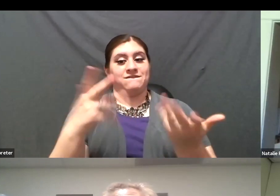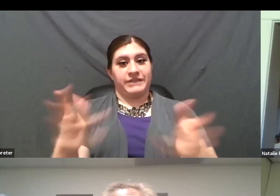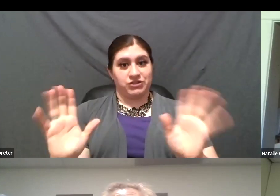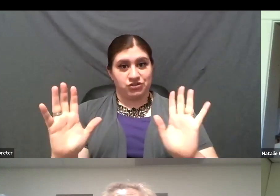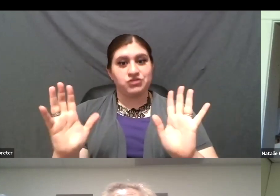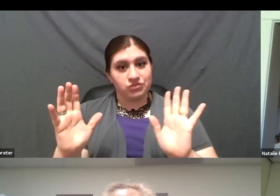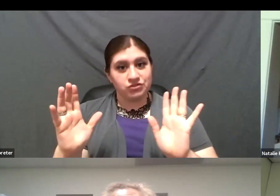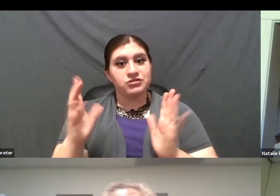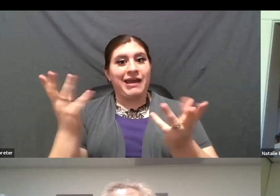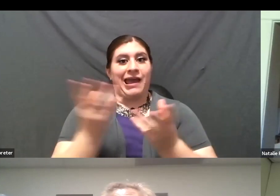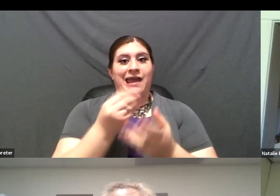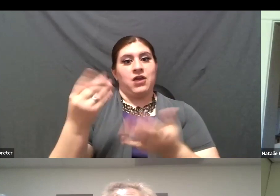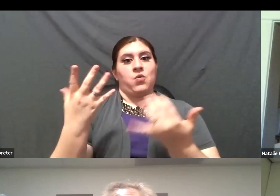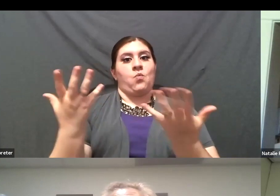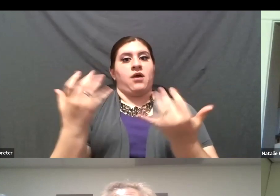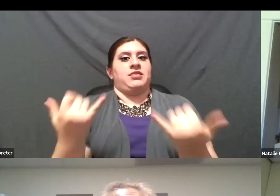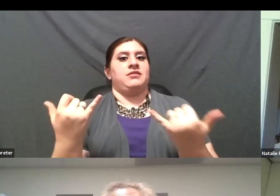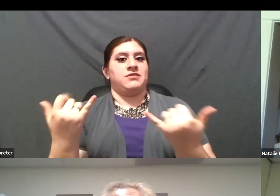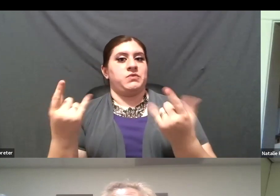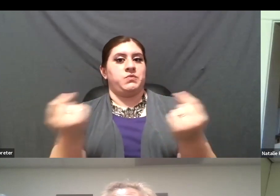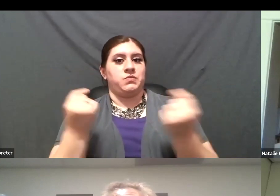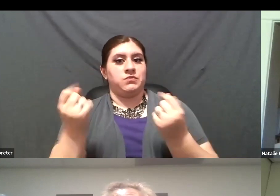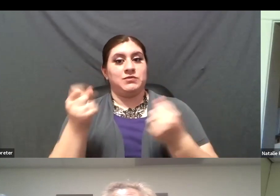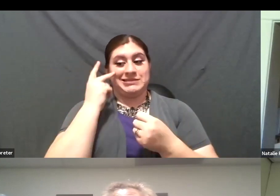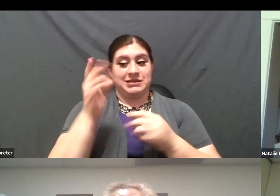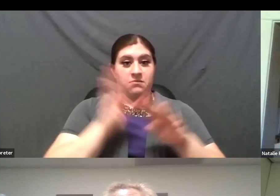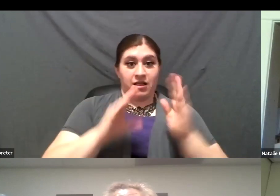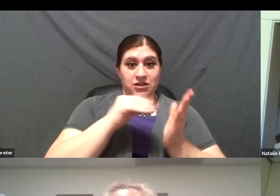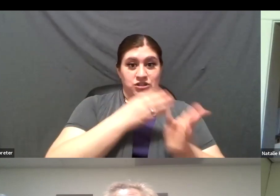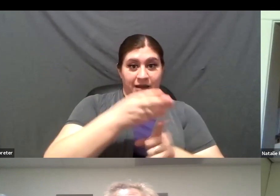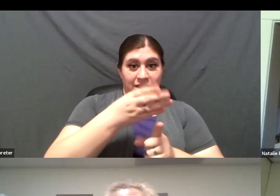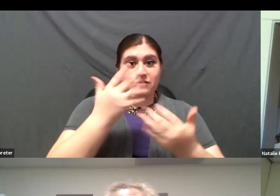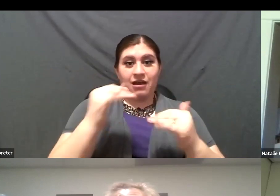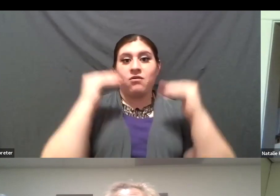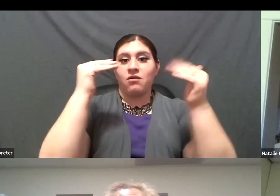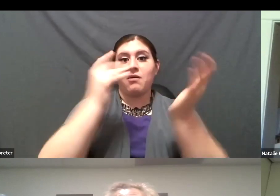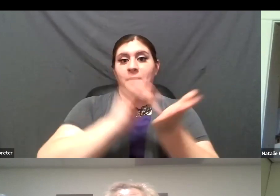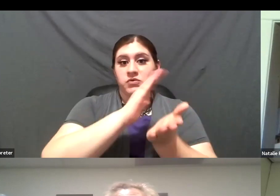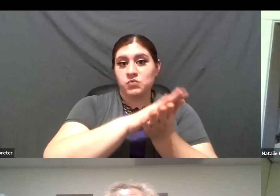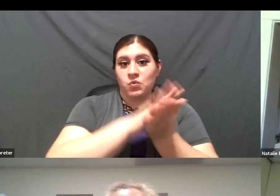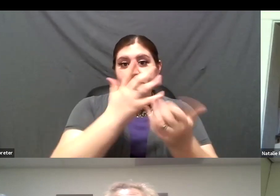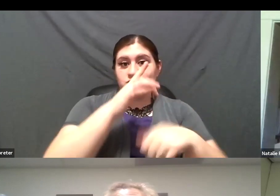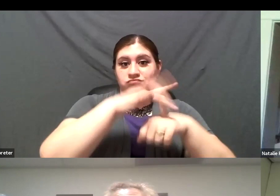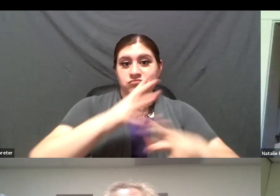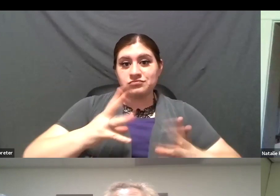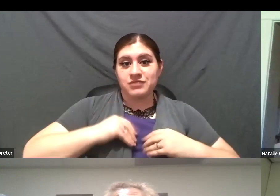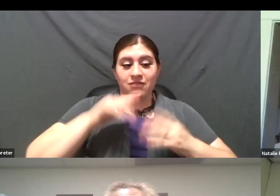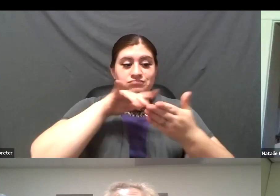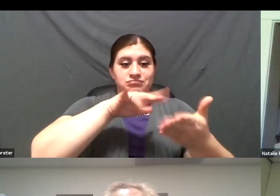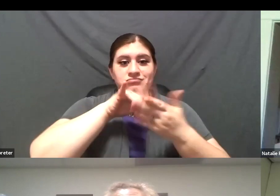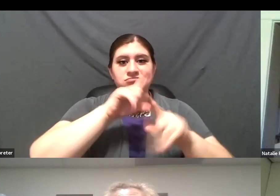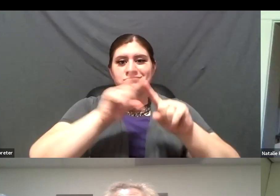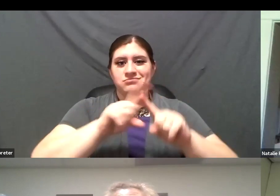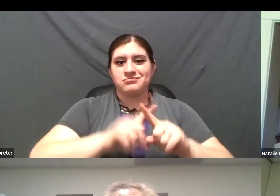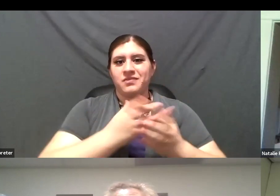and what they are doing. So you can see the students that were biology majors that have gone to medical school to study so many